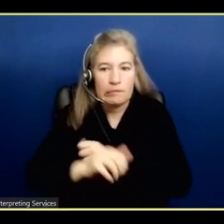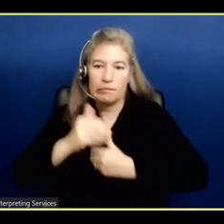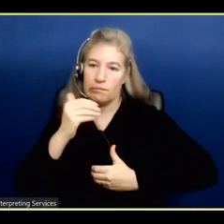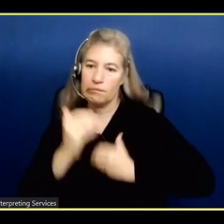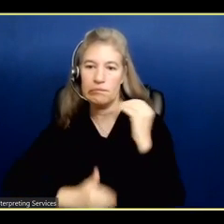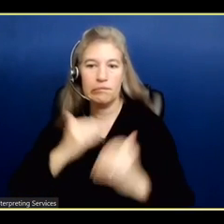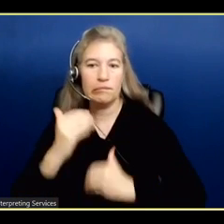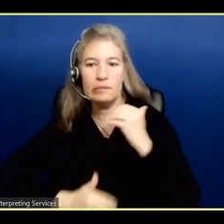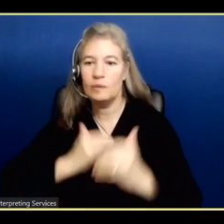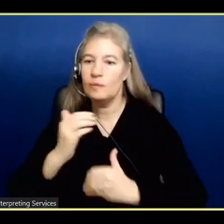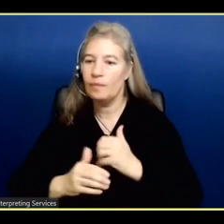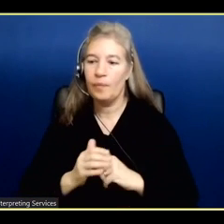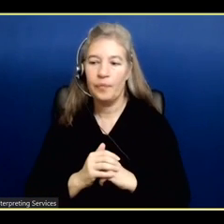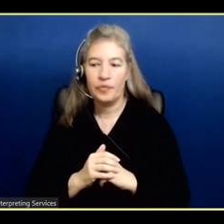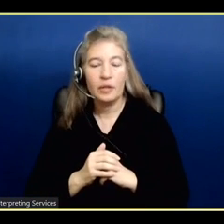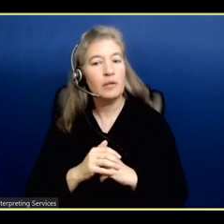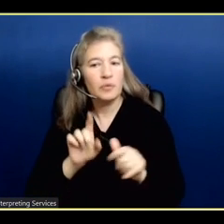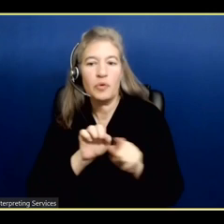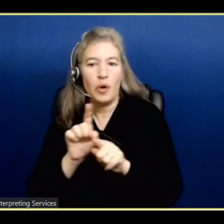the fact that folks are just